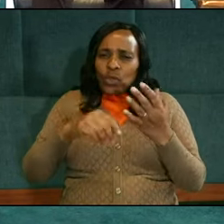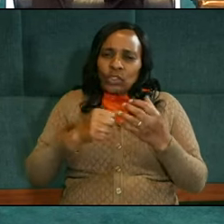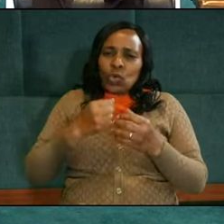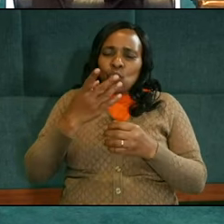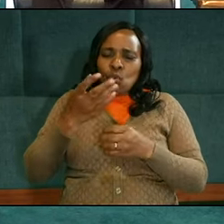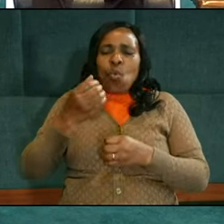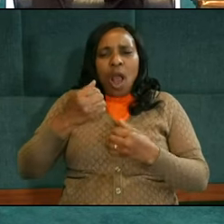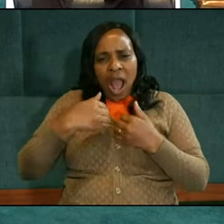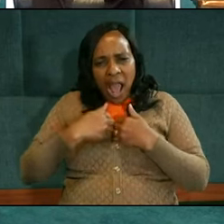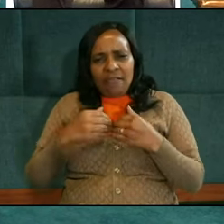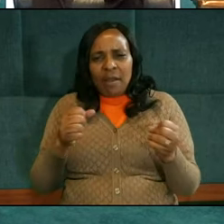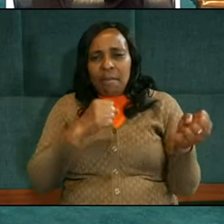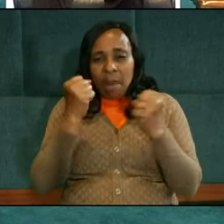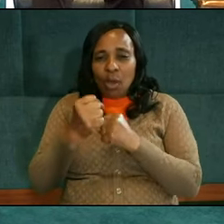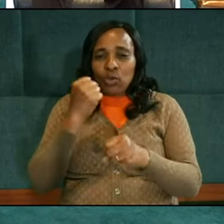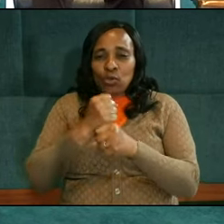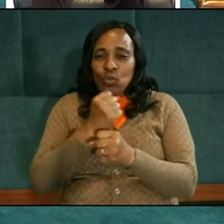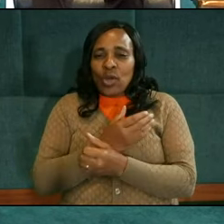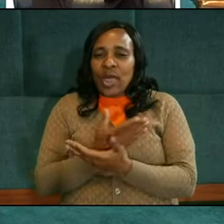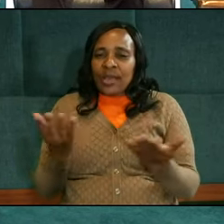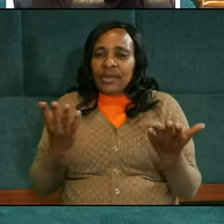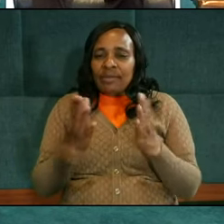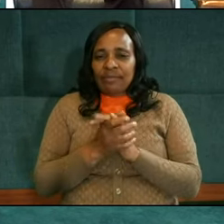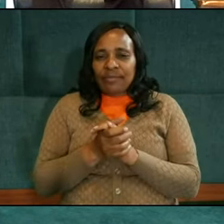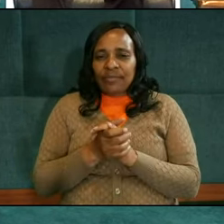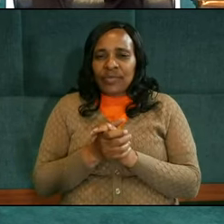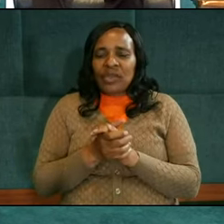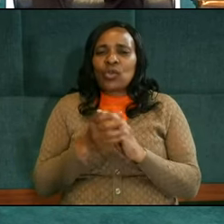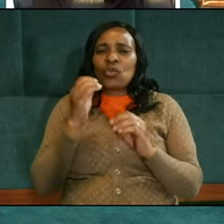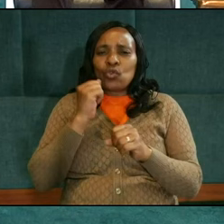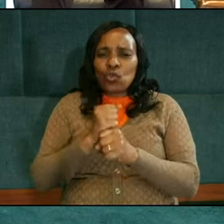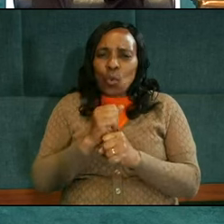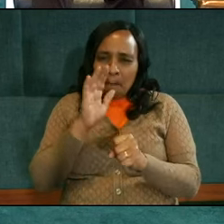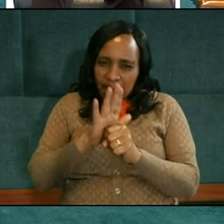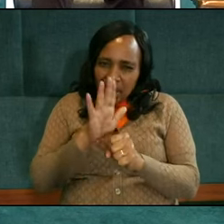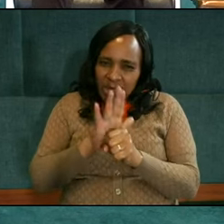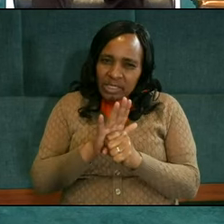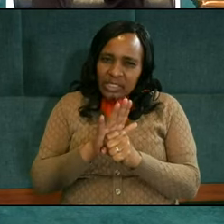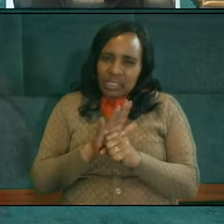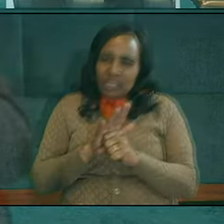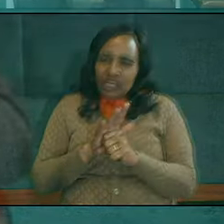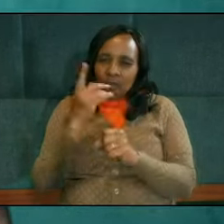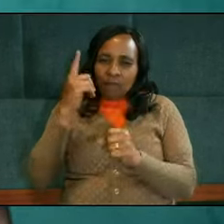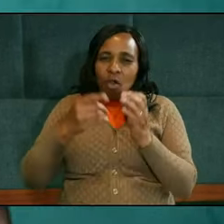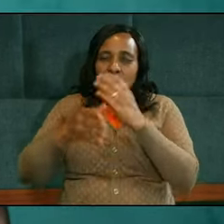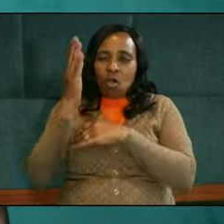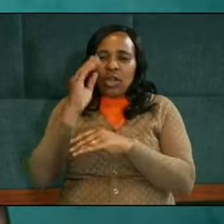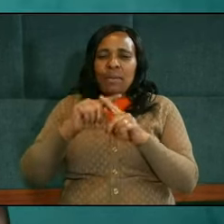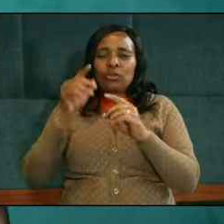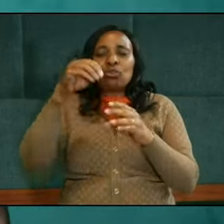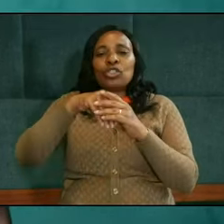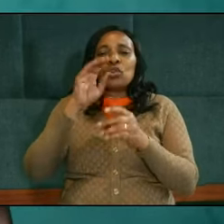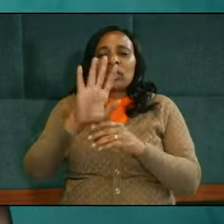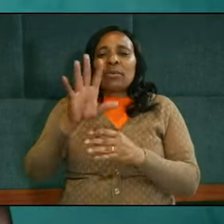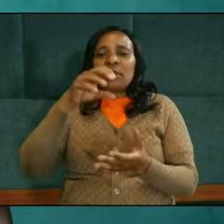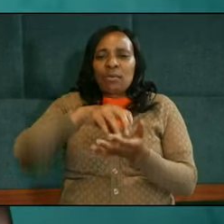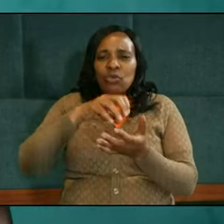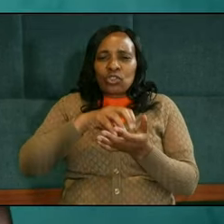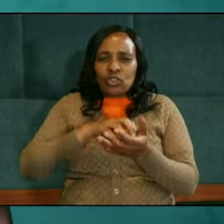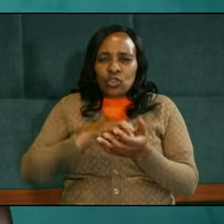capable of doing such things, knowing that you are able to do much, but putting yourself in a position where it's